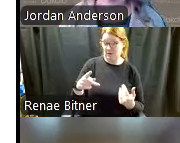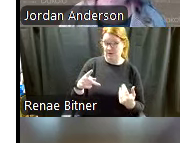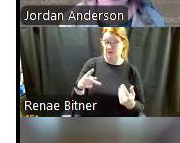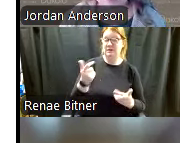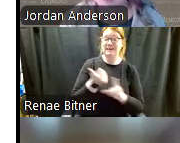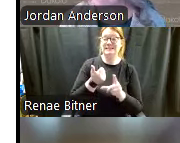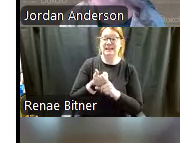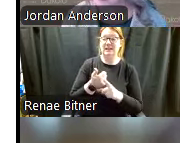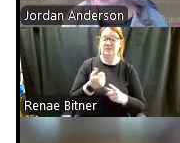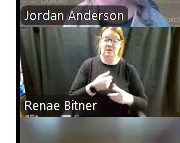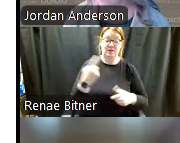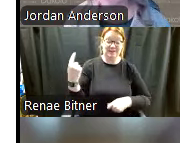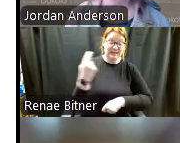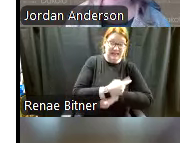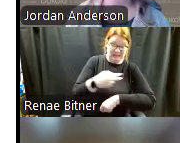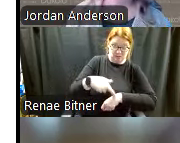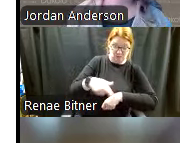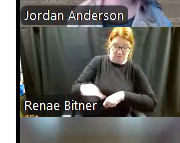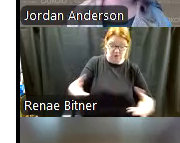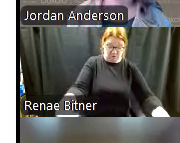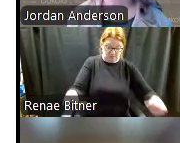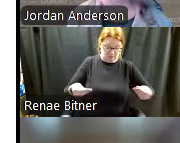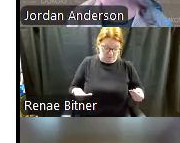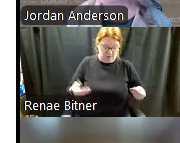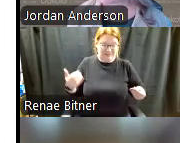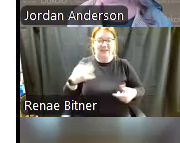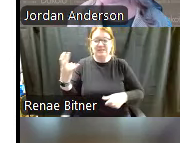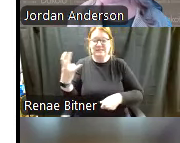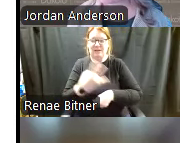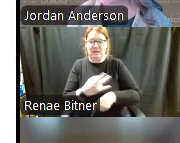business days from the day that referral is received to respond to the parents.